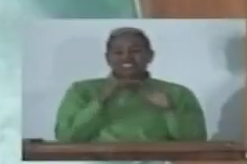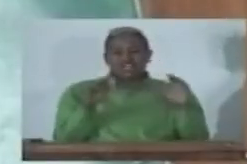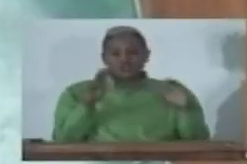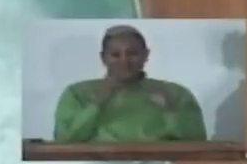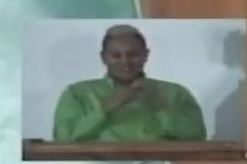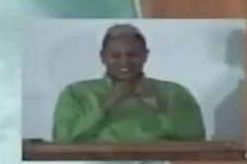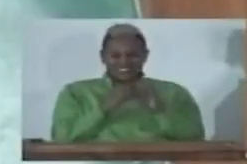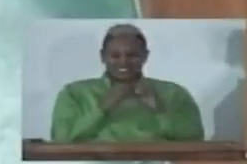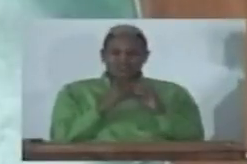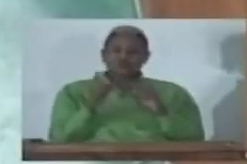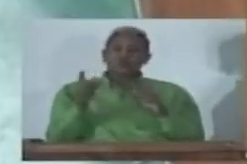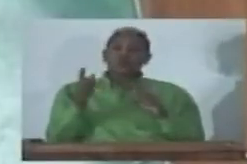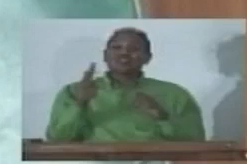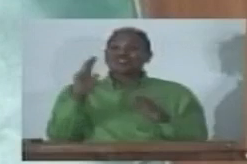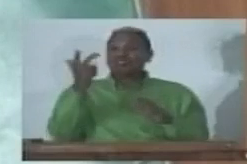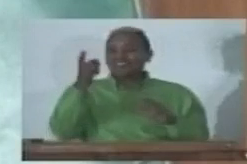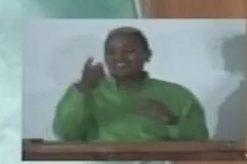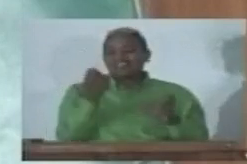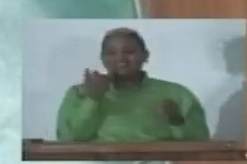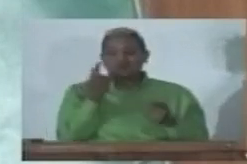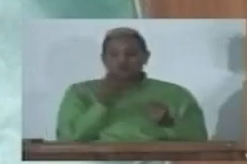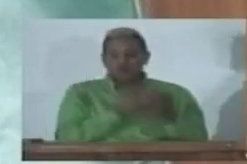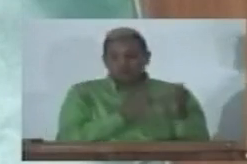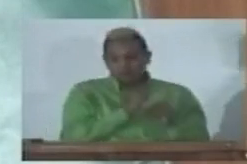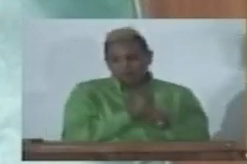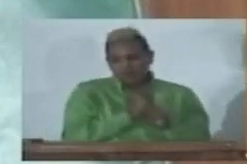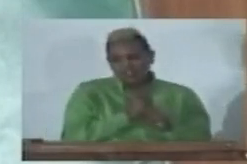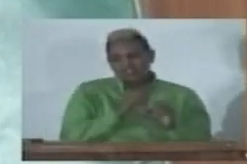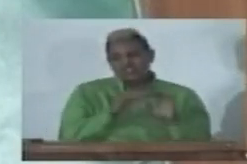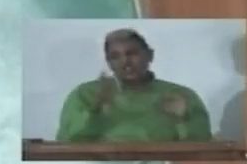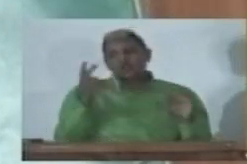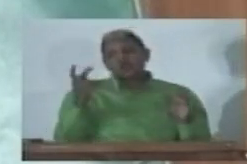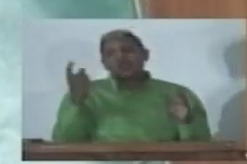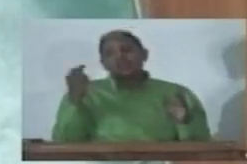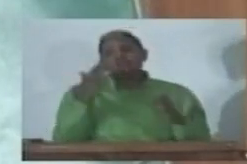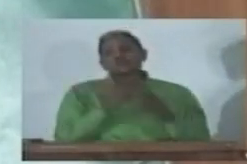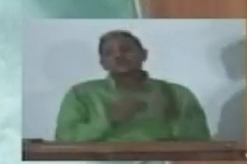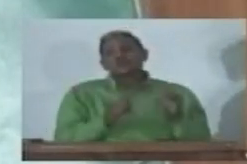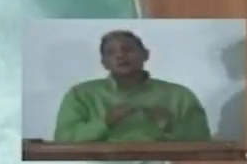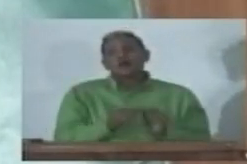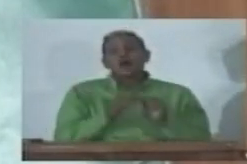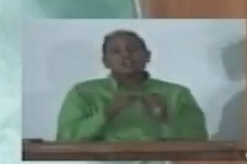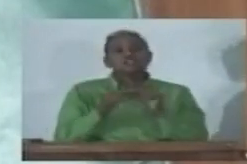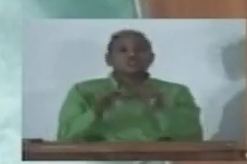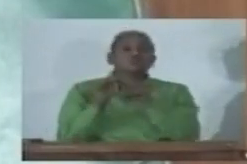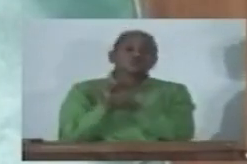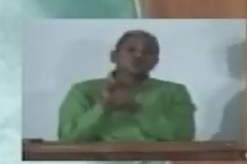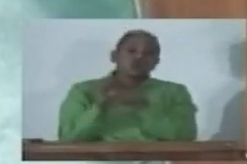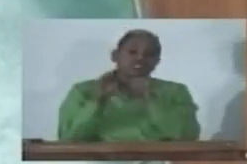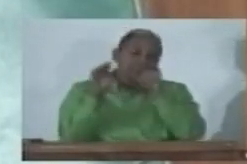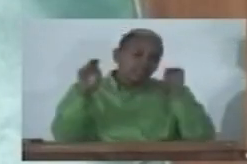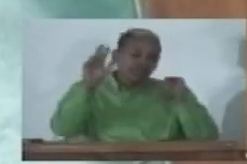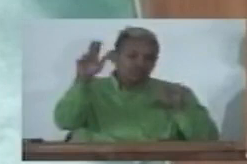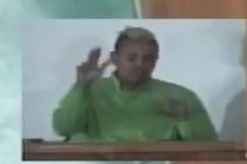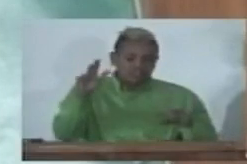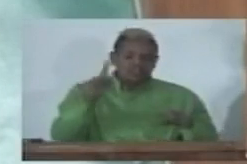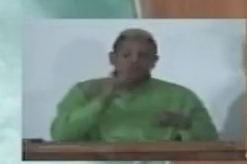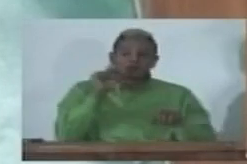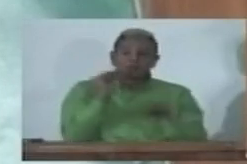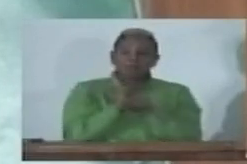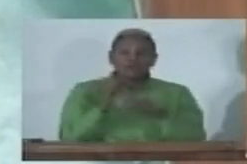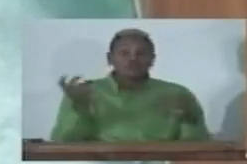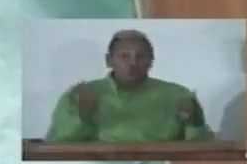So it assumes that if you do some work with stage 2, you have to do some continuous work in order to